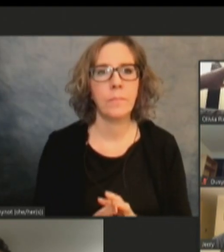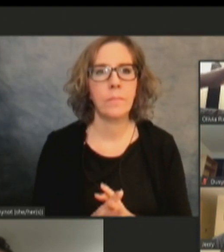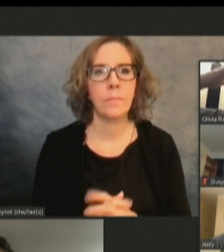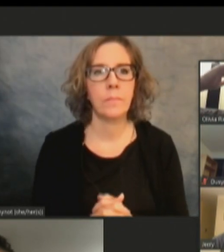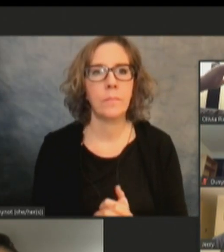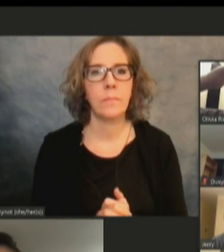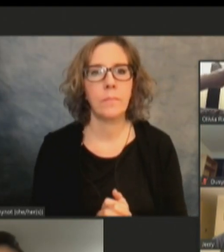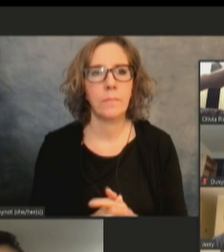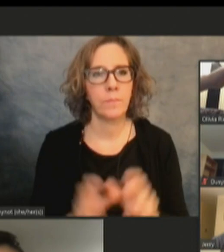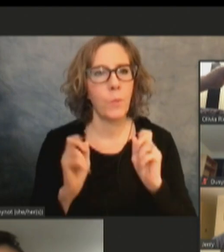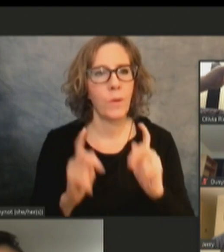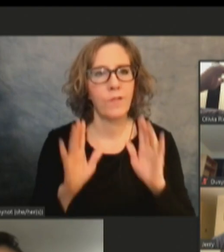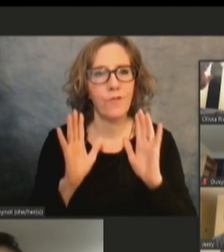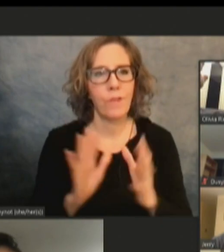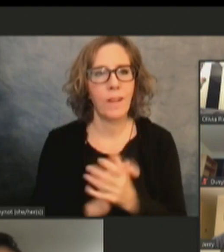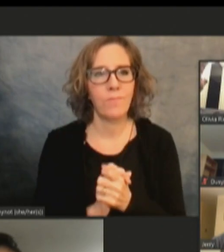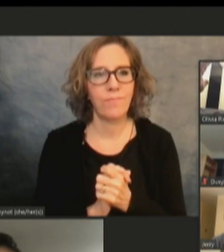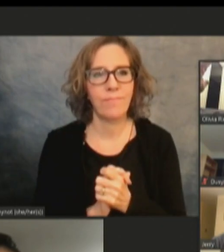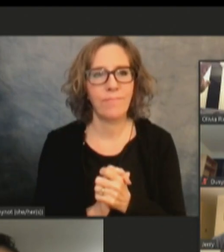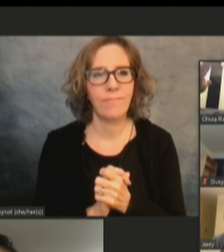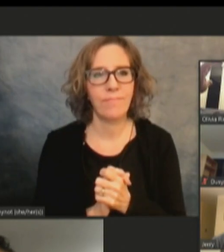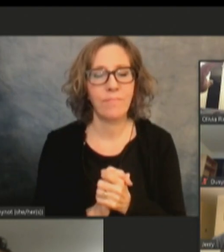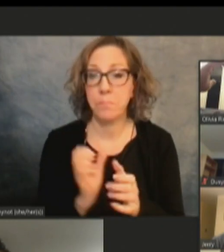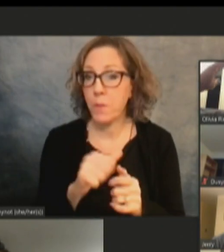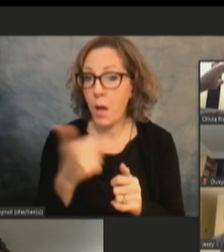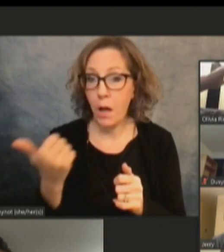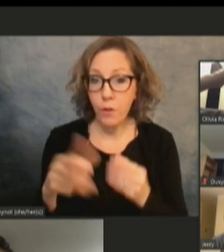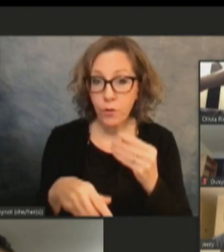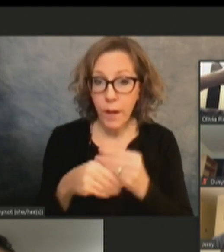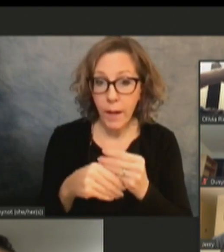Any other great questions? Does anything else?